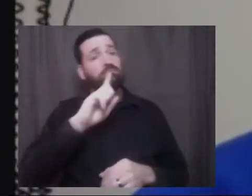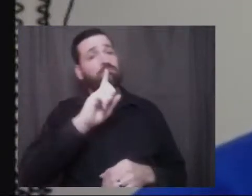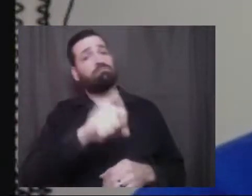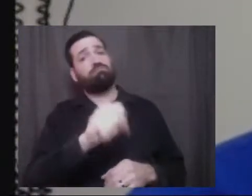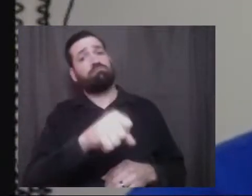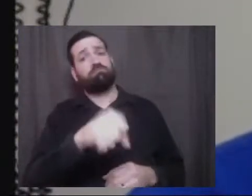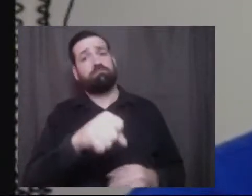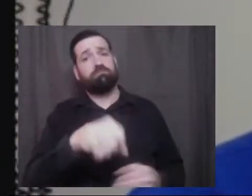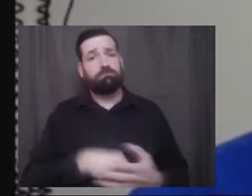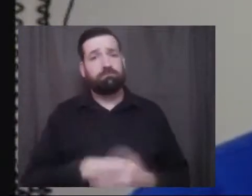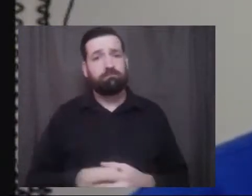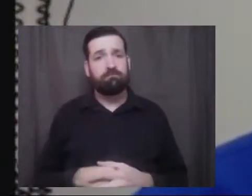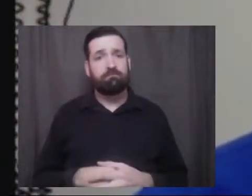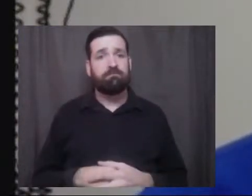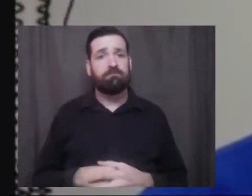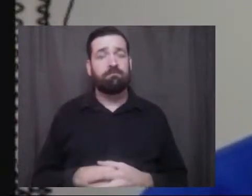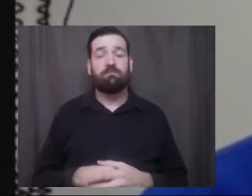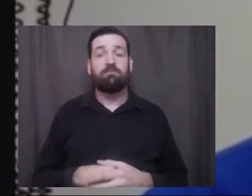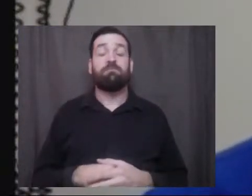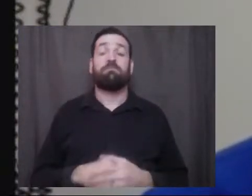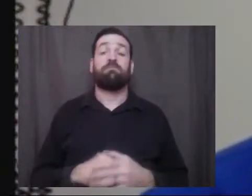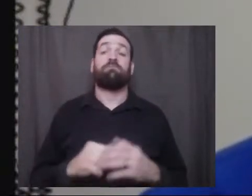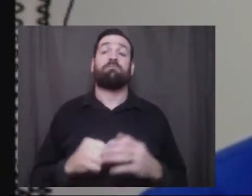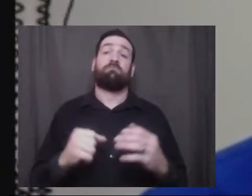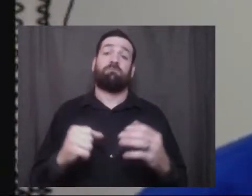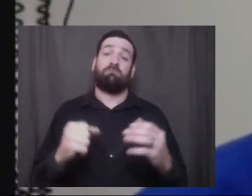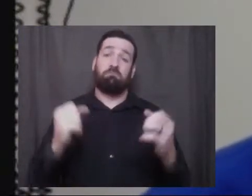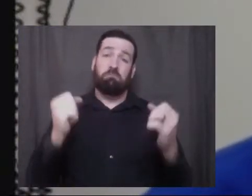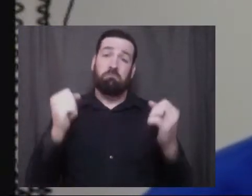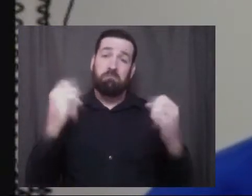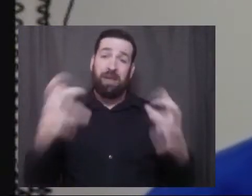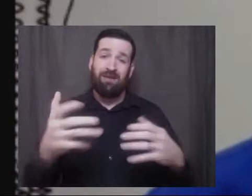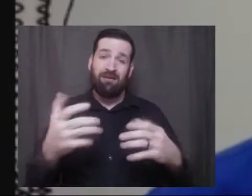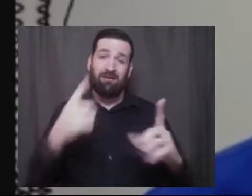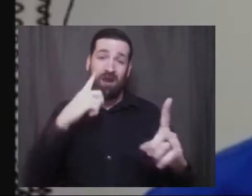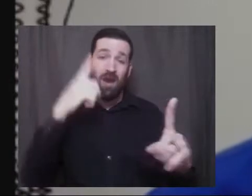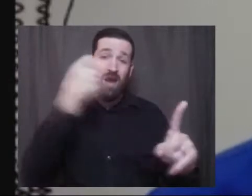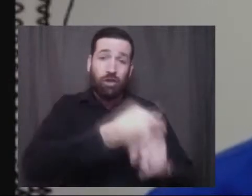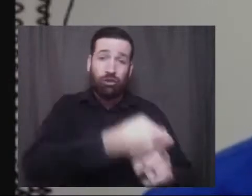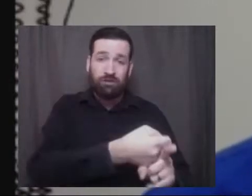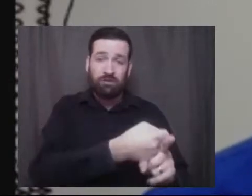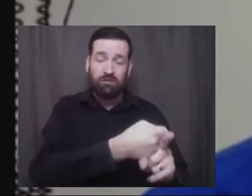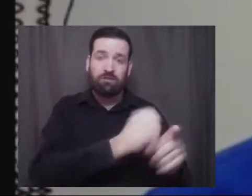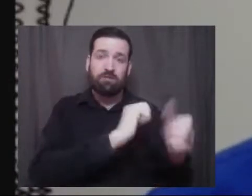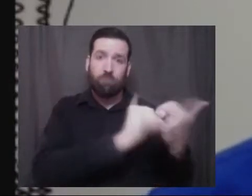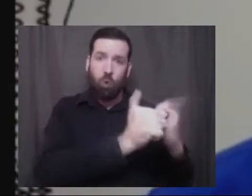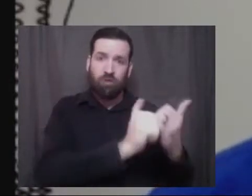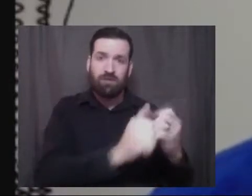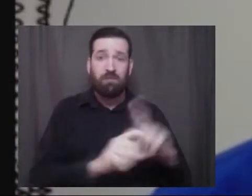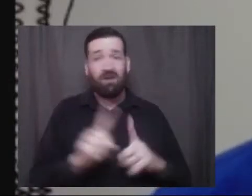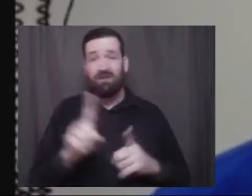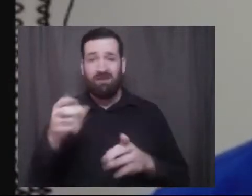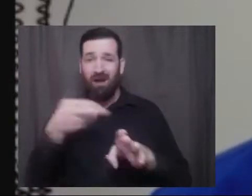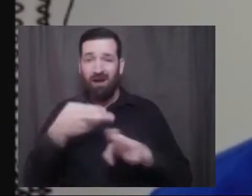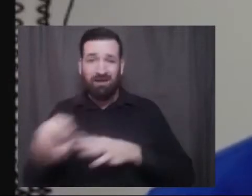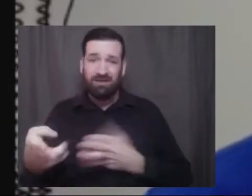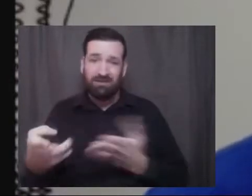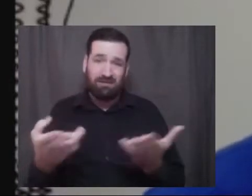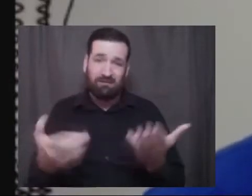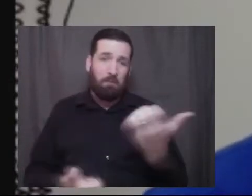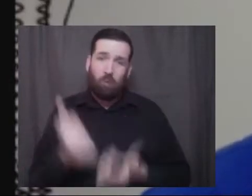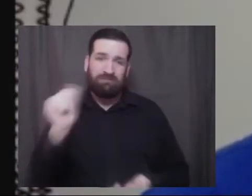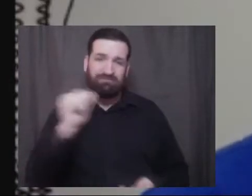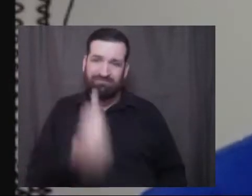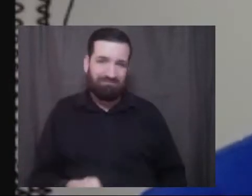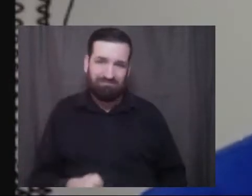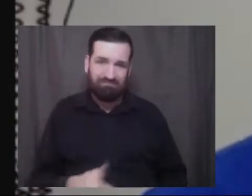absolutely. We get a lot of coverage for sports concussion, but it's frankly actually a minority of what we see. We're coming out